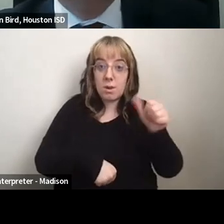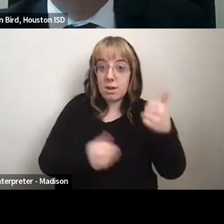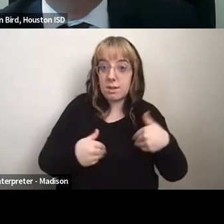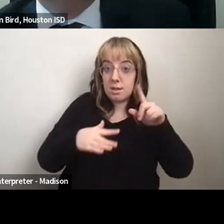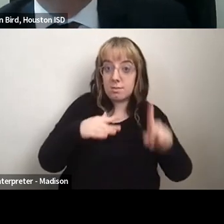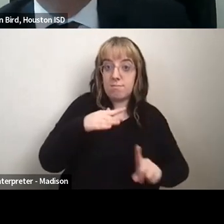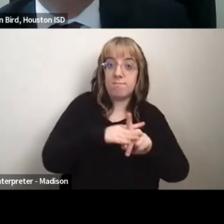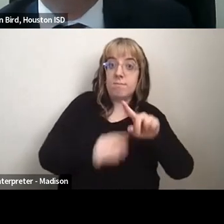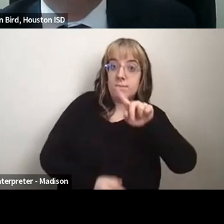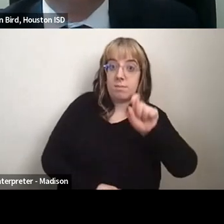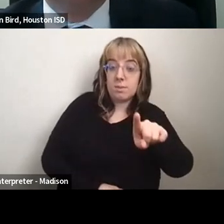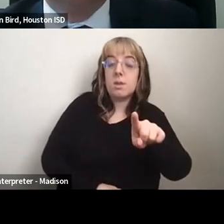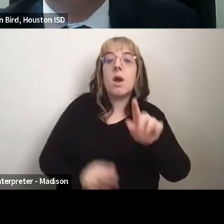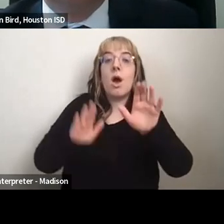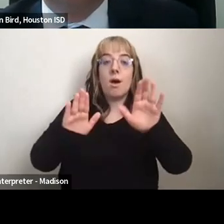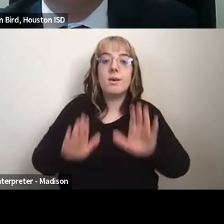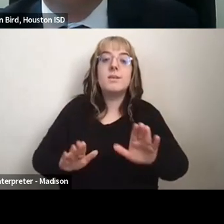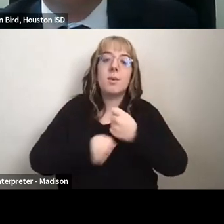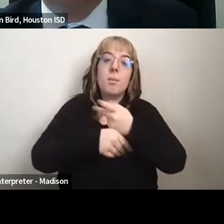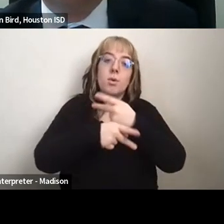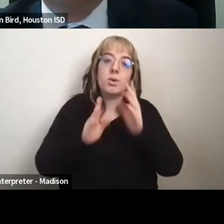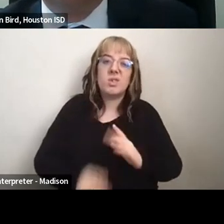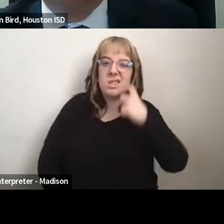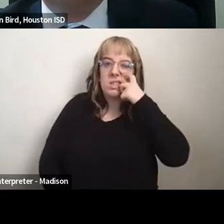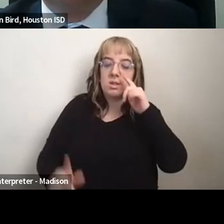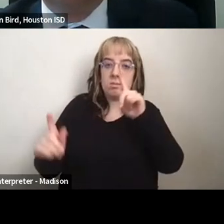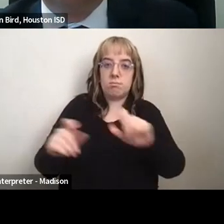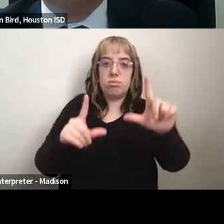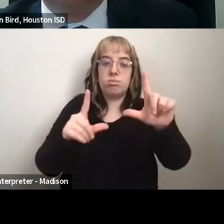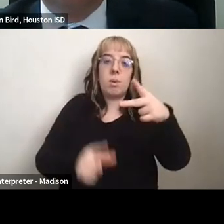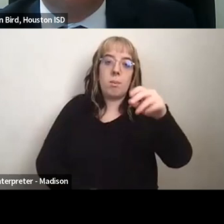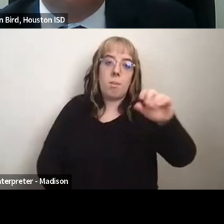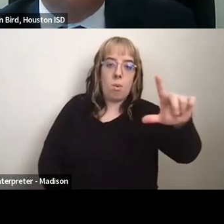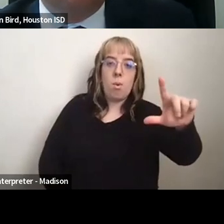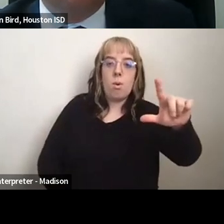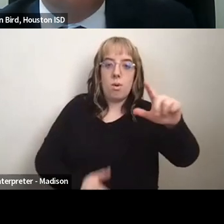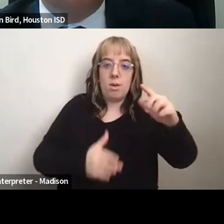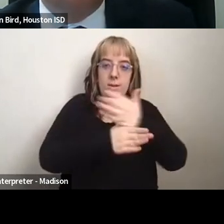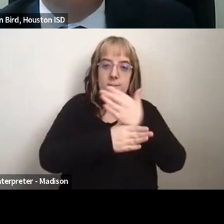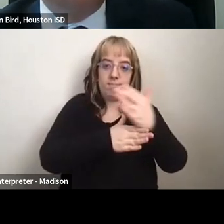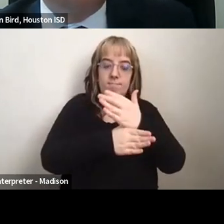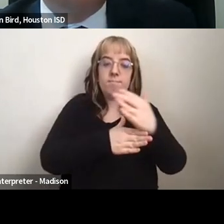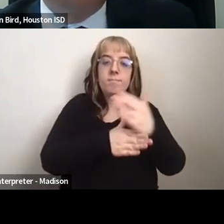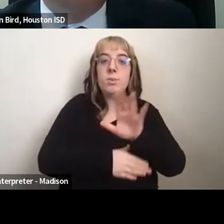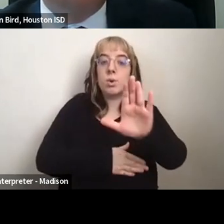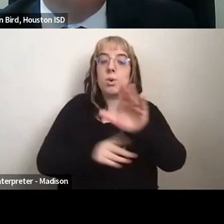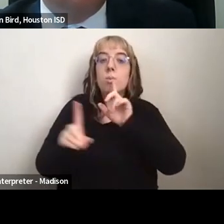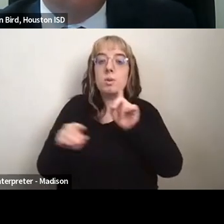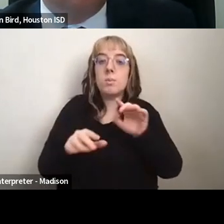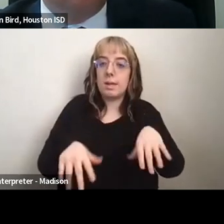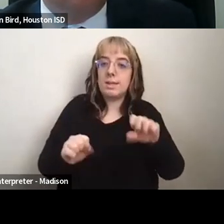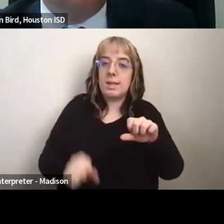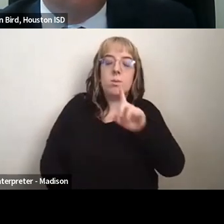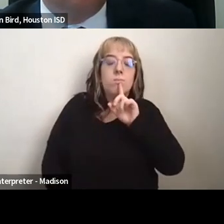our awesome producer just posted our poll, and I just want to say we take your response to these questions